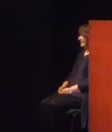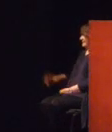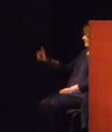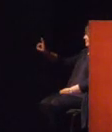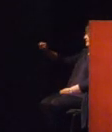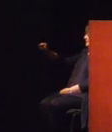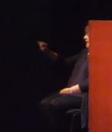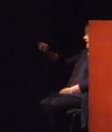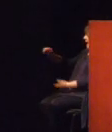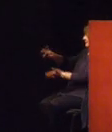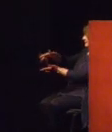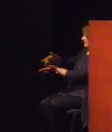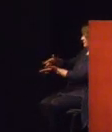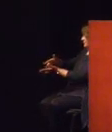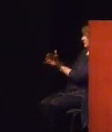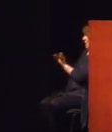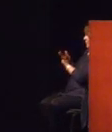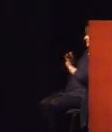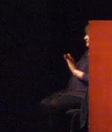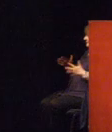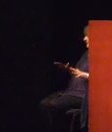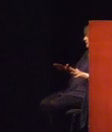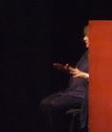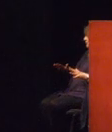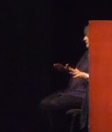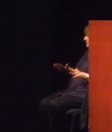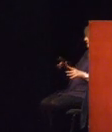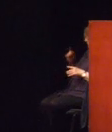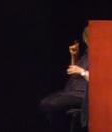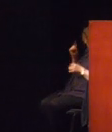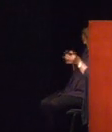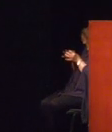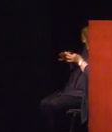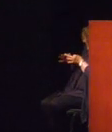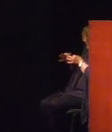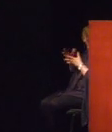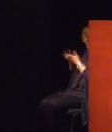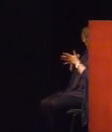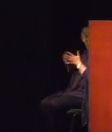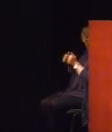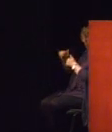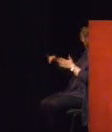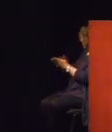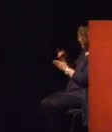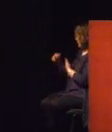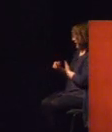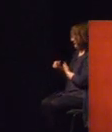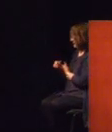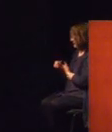center is nearing completion. They're just a bit ahead of schedule even with that project.